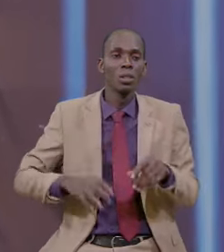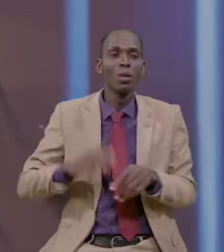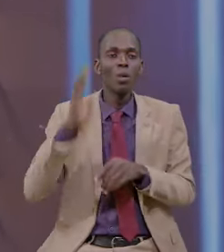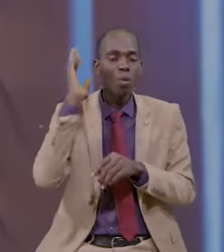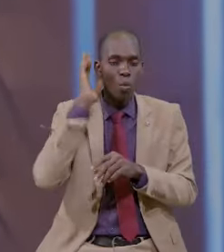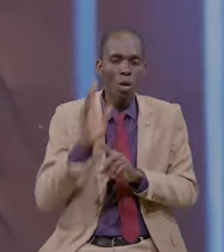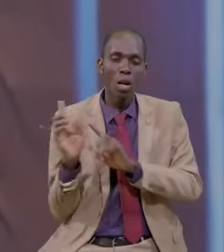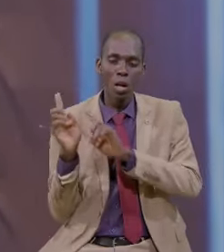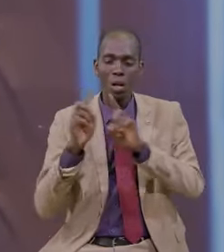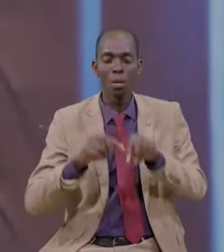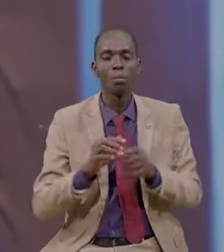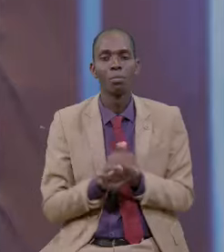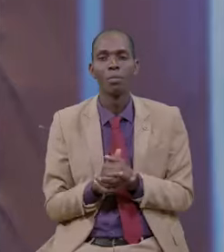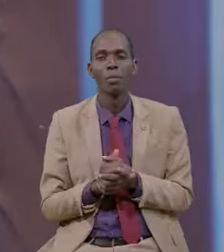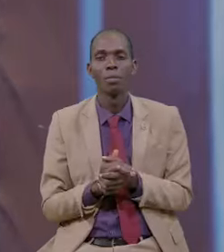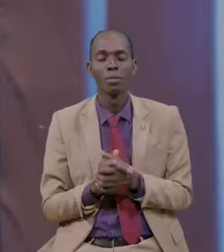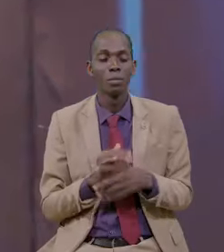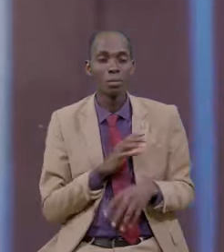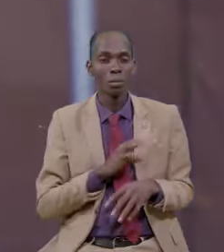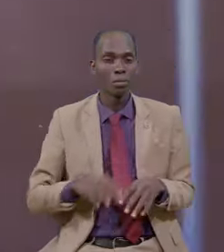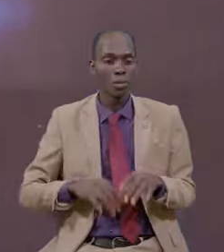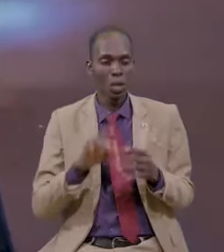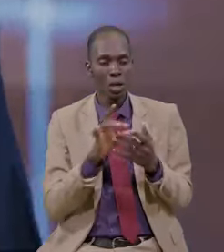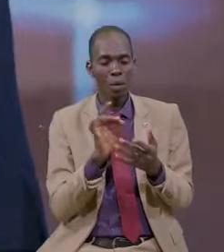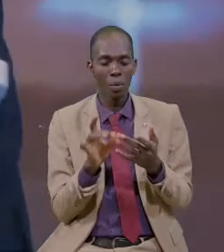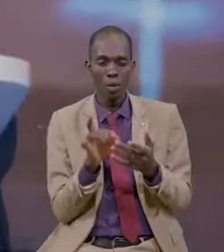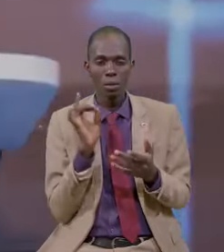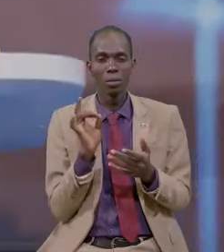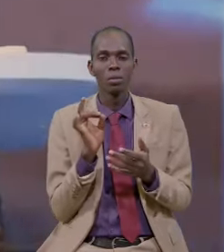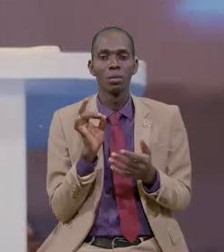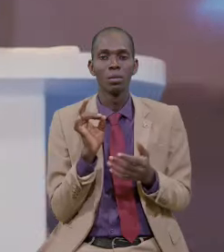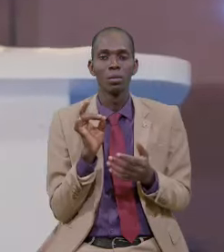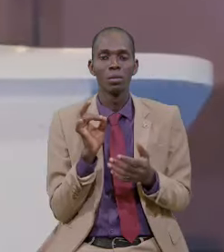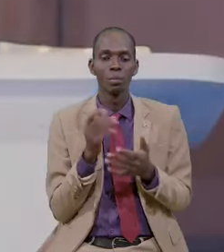come. He appointed before he